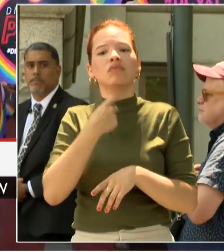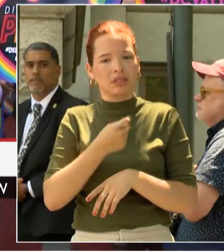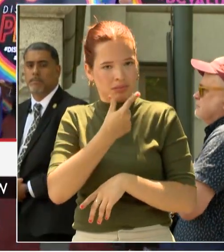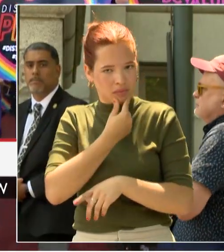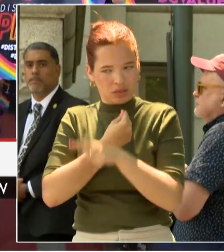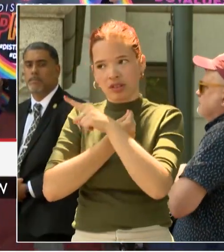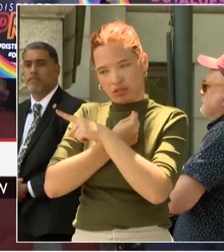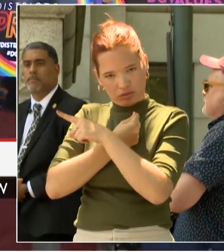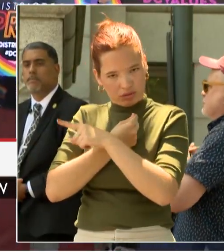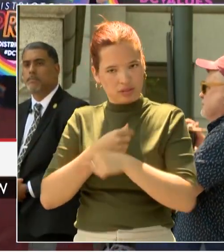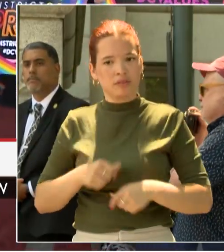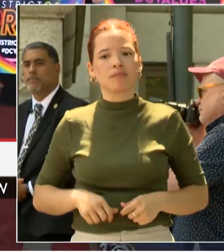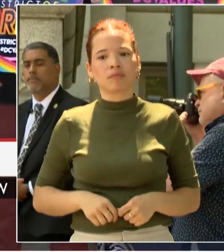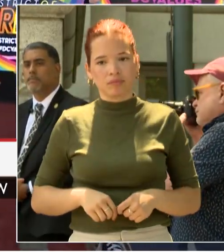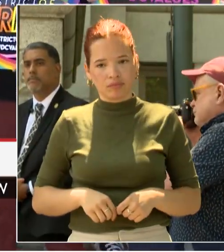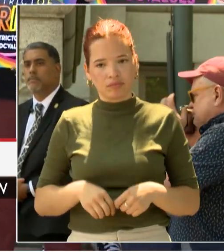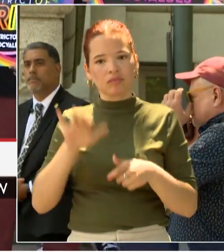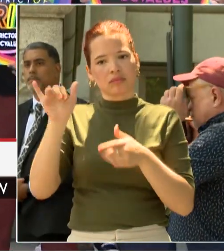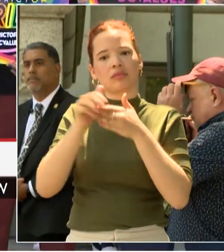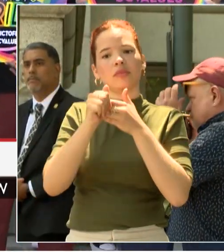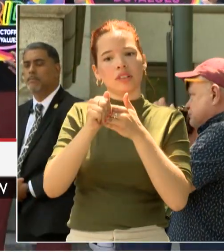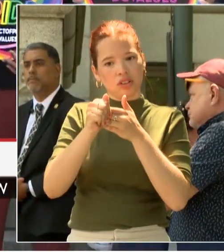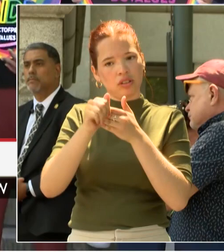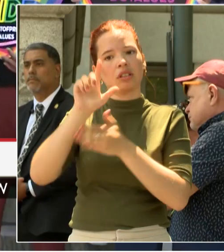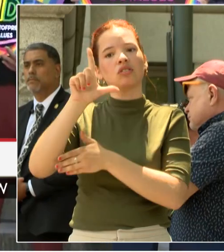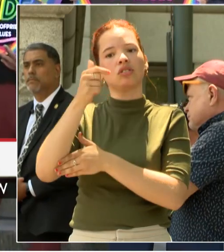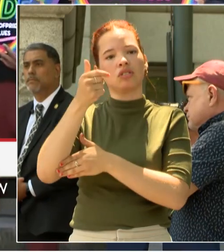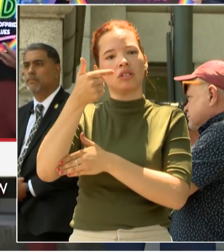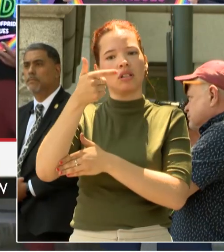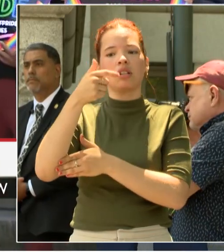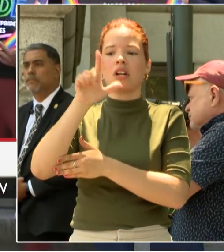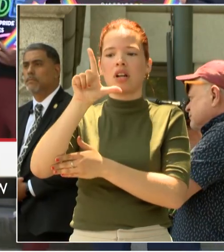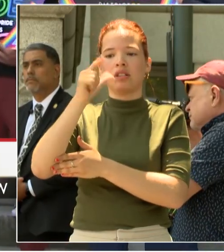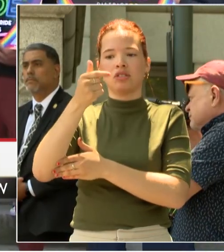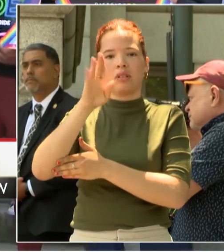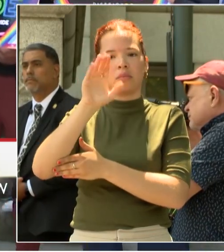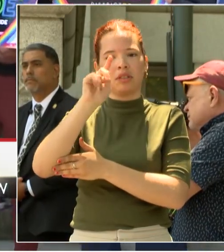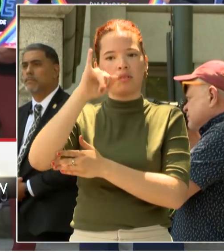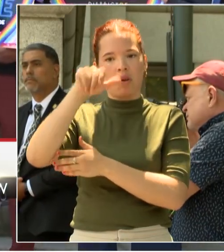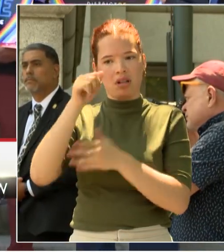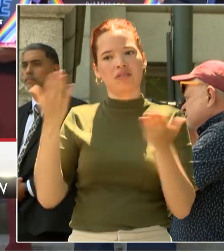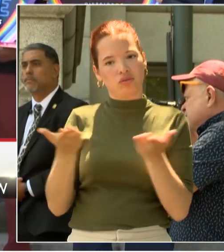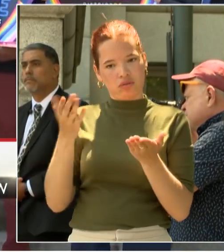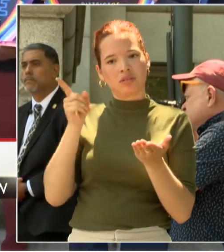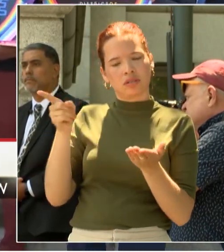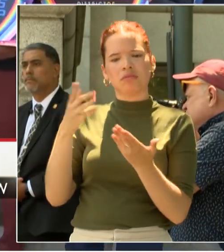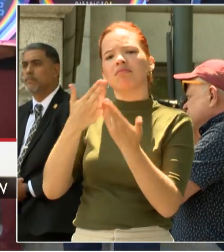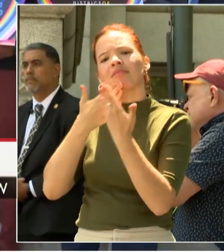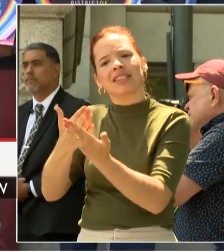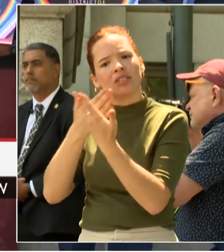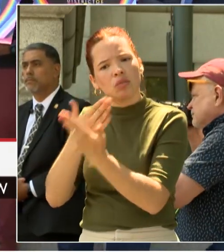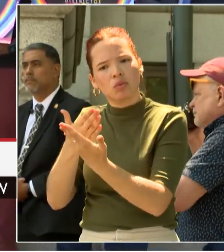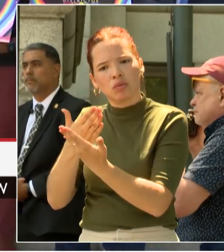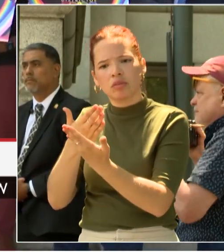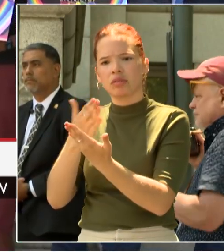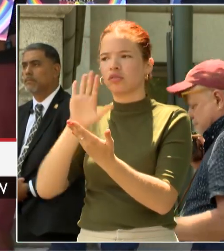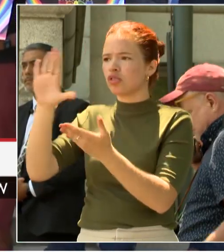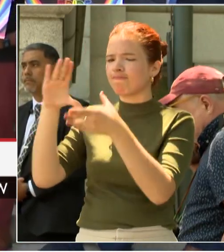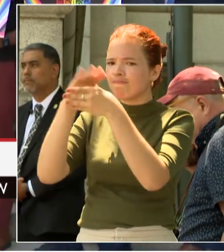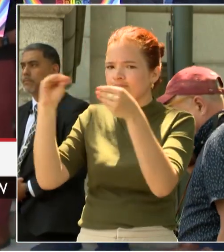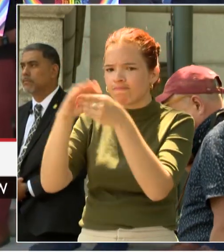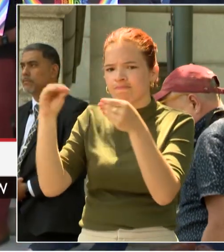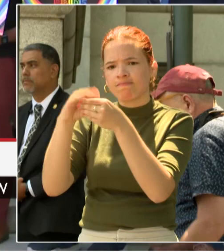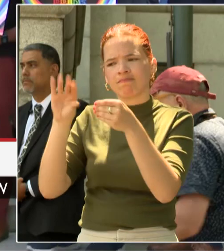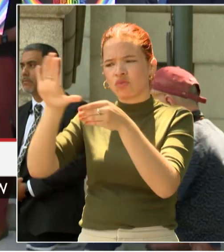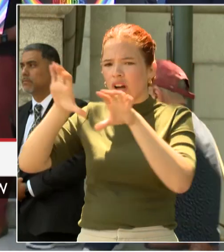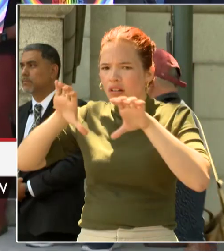of LGBTQ affairs here in the district. We are grateful for your tireless voice and the work that you do day in and day out to